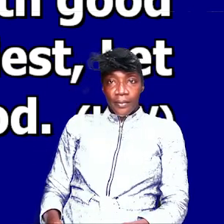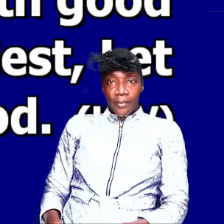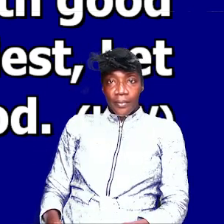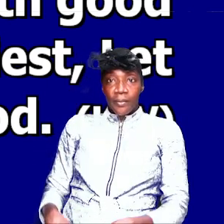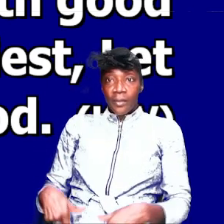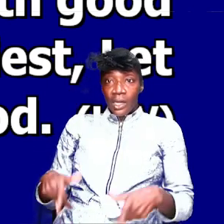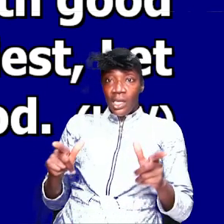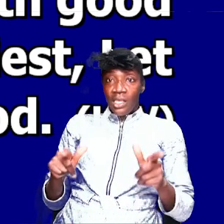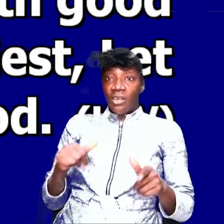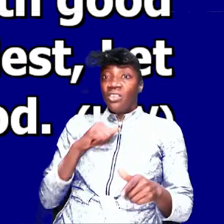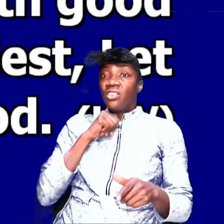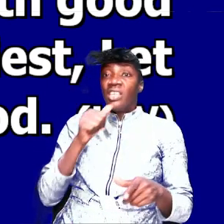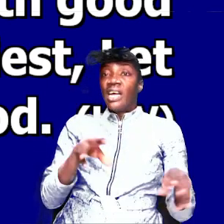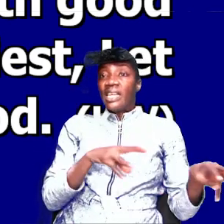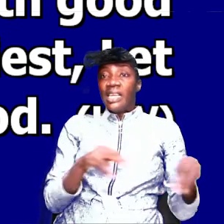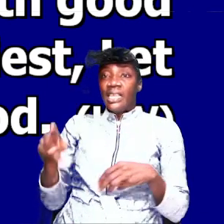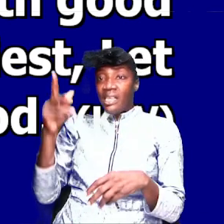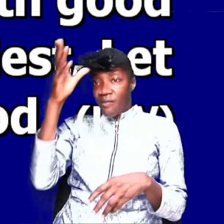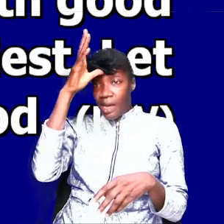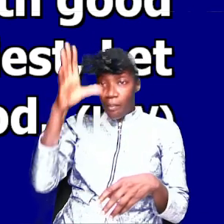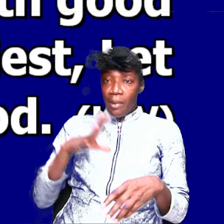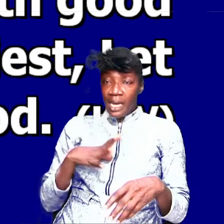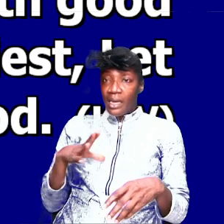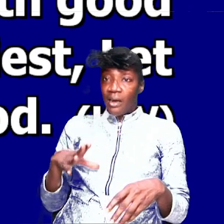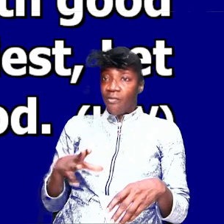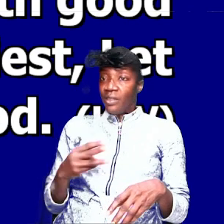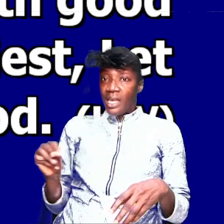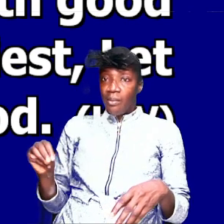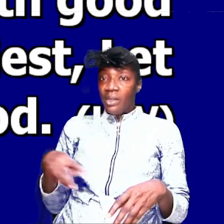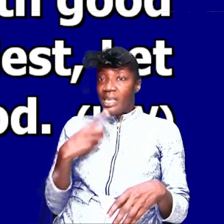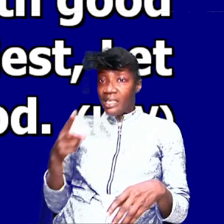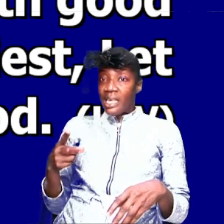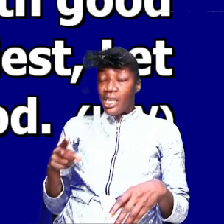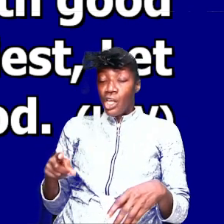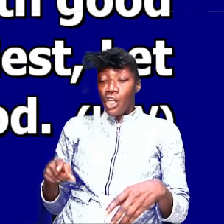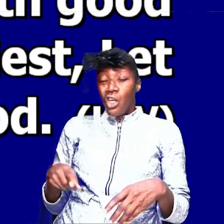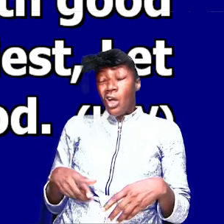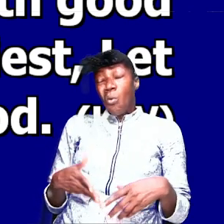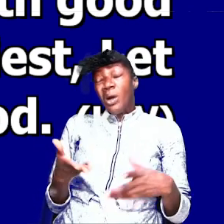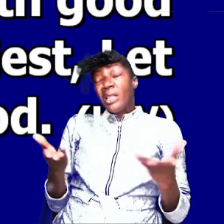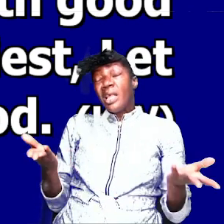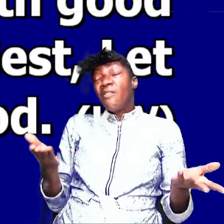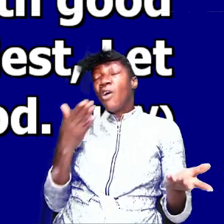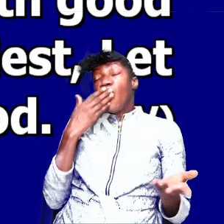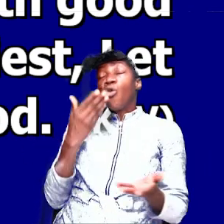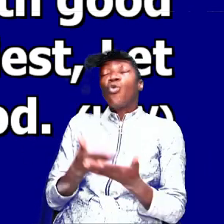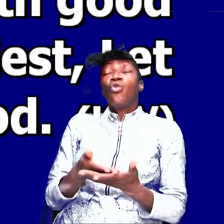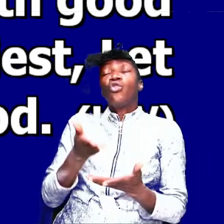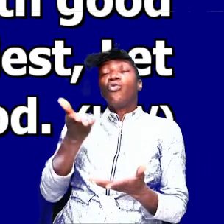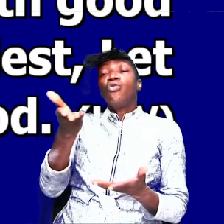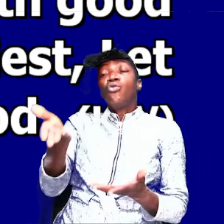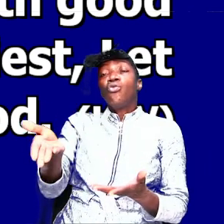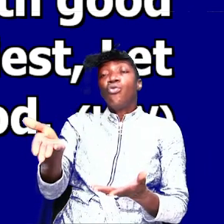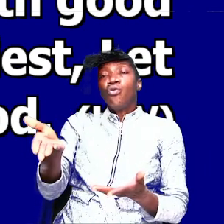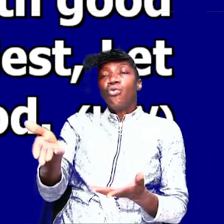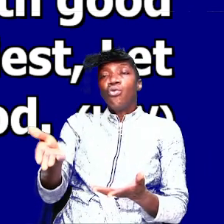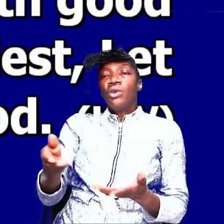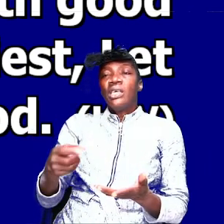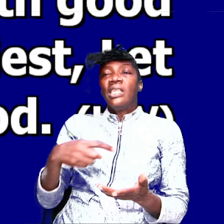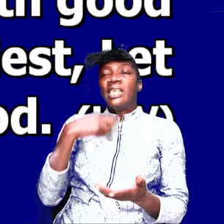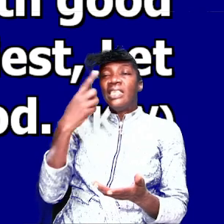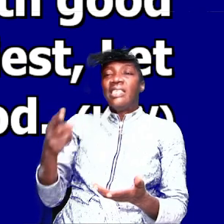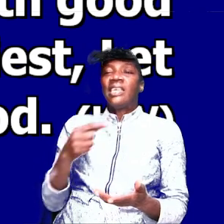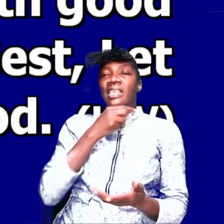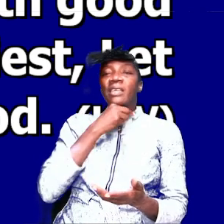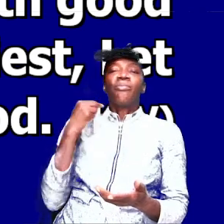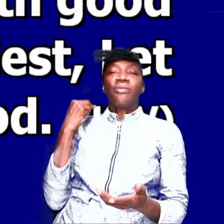And let us not leave a man of them. And they said, do whatsoever seemeth good unto thee. Then said